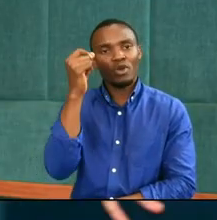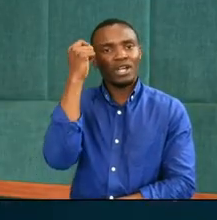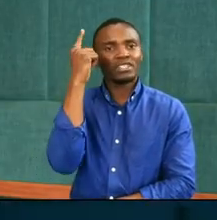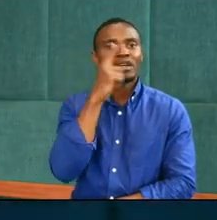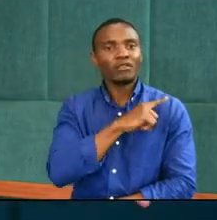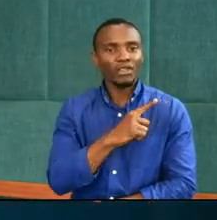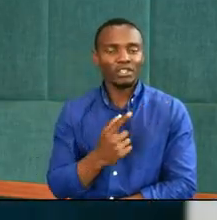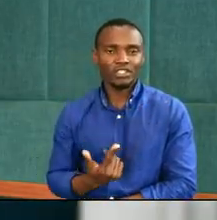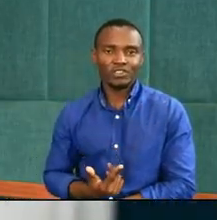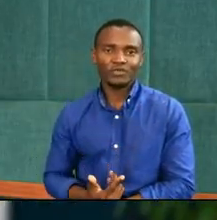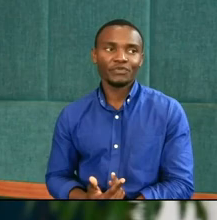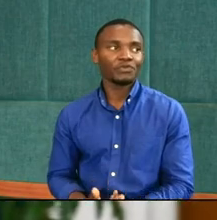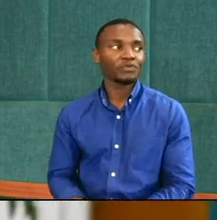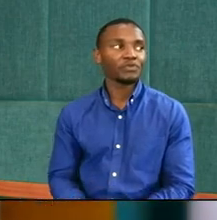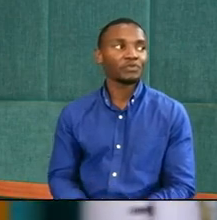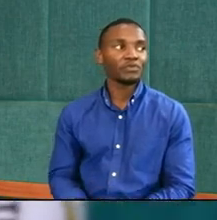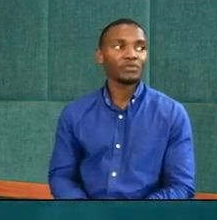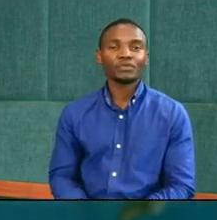he says.